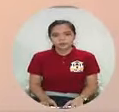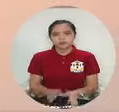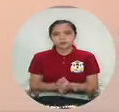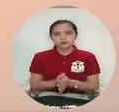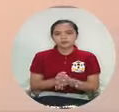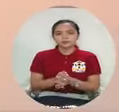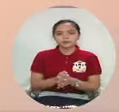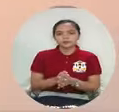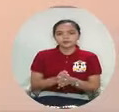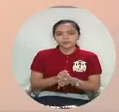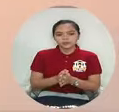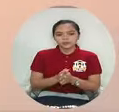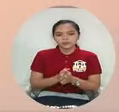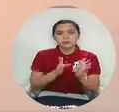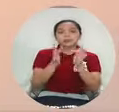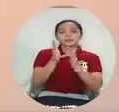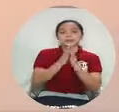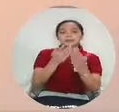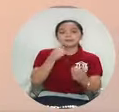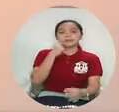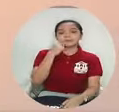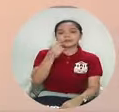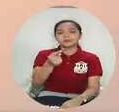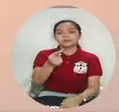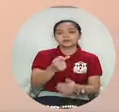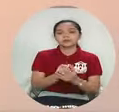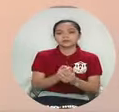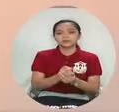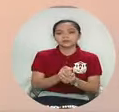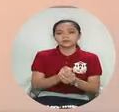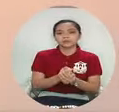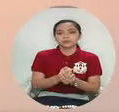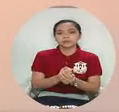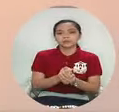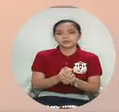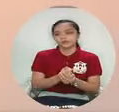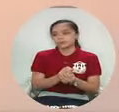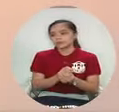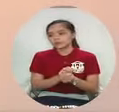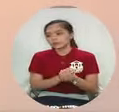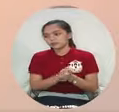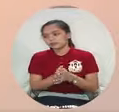in 1 Corinthians 15, 57 to 58.